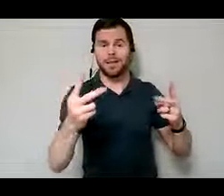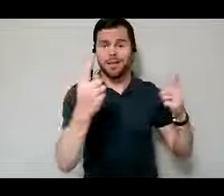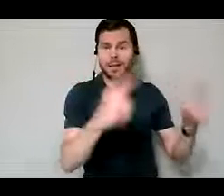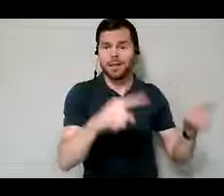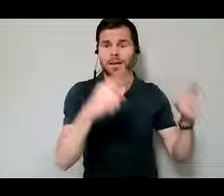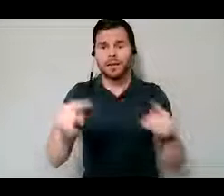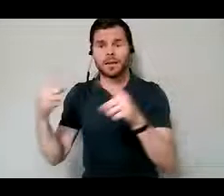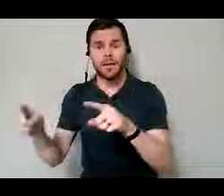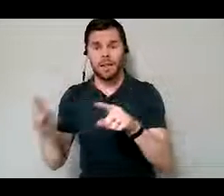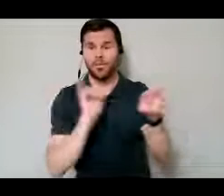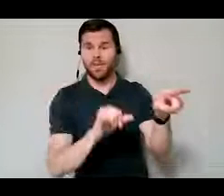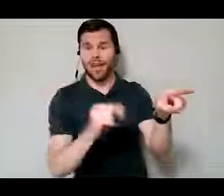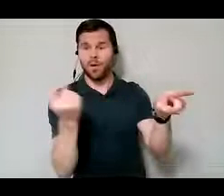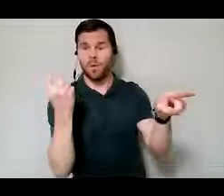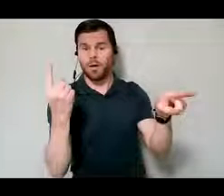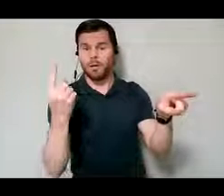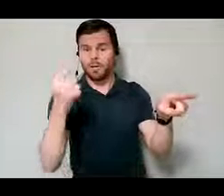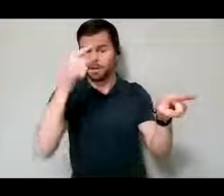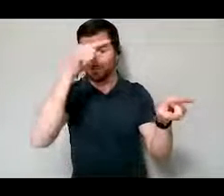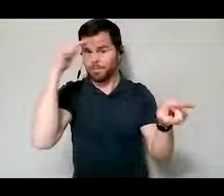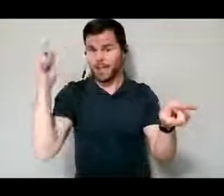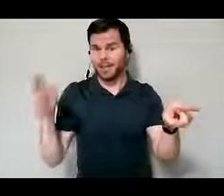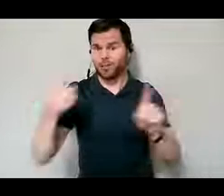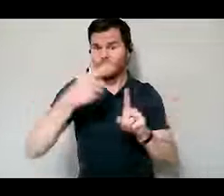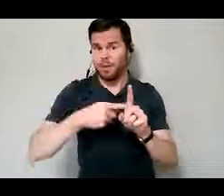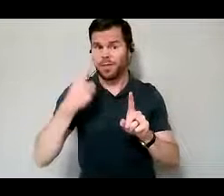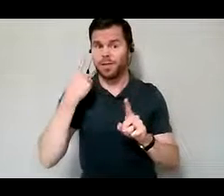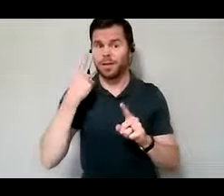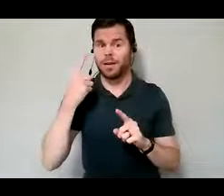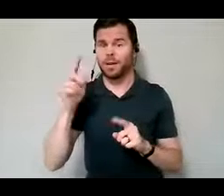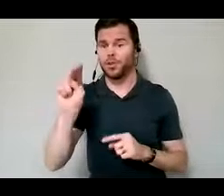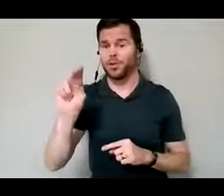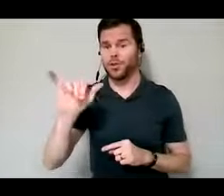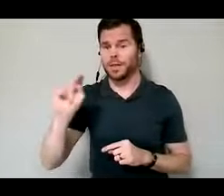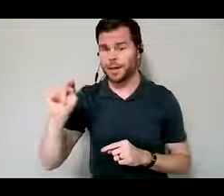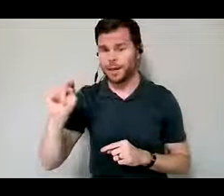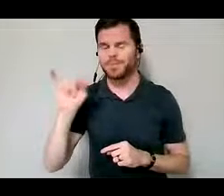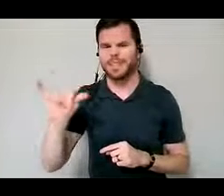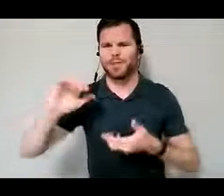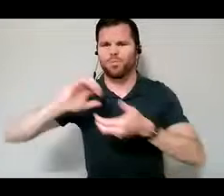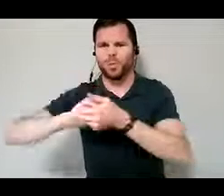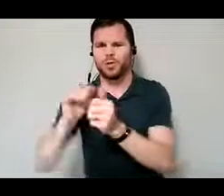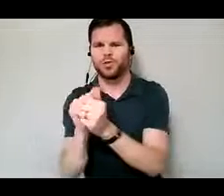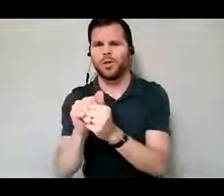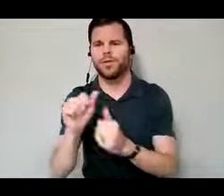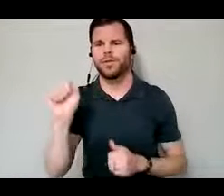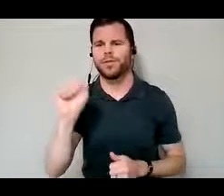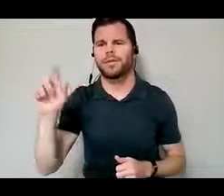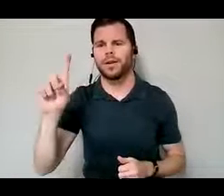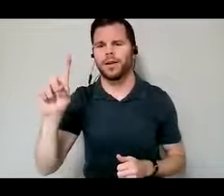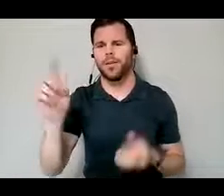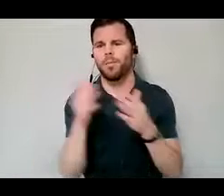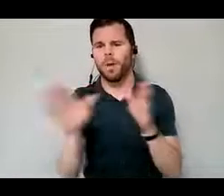that is really the big one we're doing this month. And that's with the San Diego Public Library. Scrolling